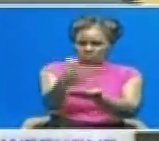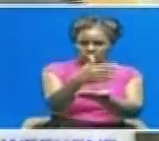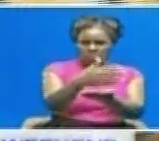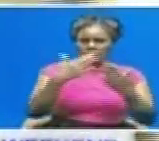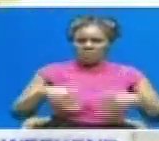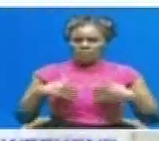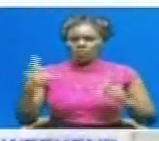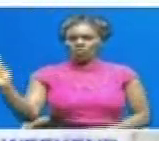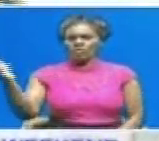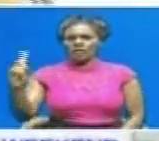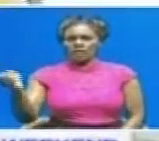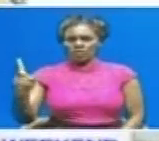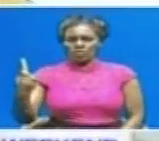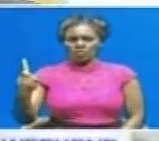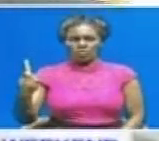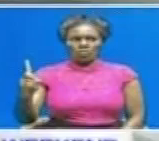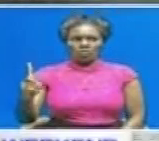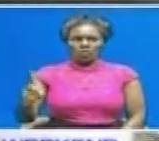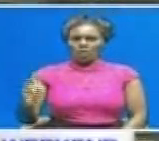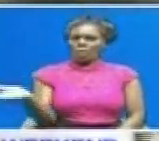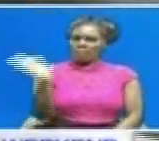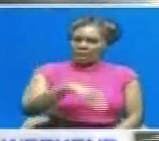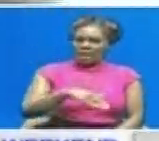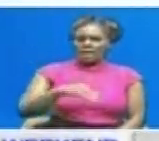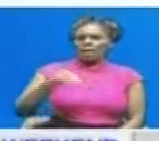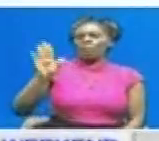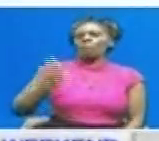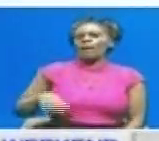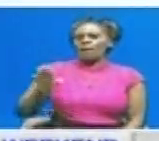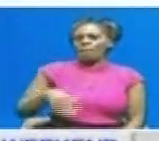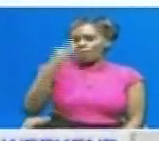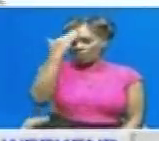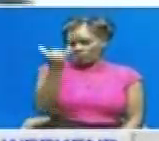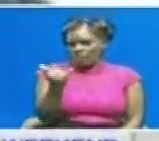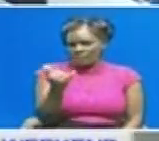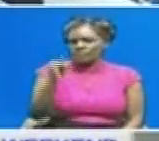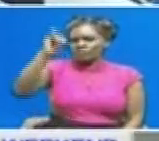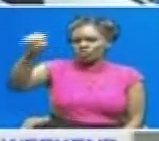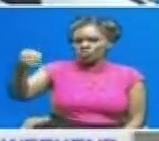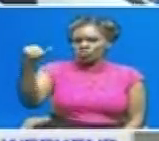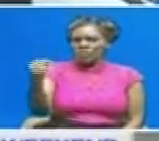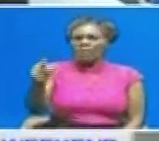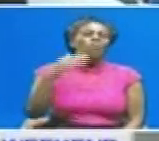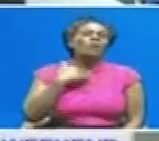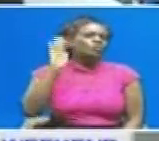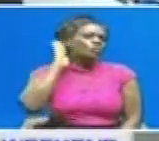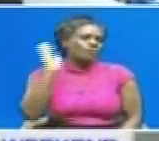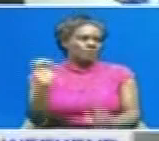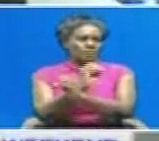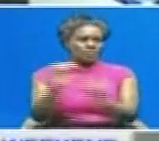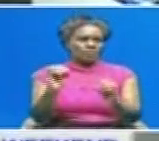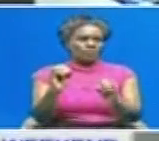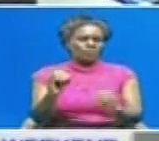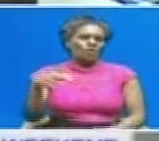Nairobi na nguvu kurudisha ile mama huko. Kwa sababu kwa ukabila Jubilee hawataki kusikia. Because